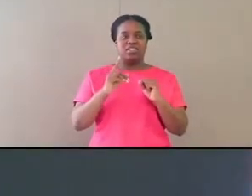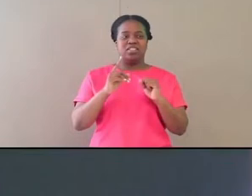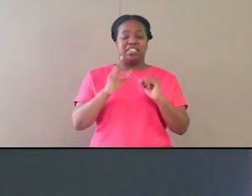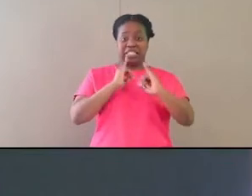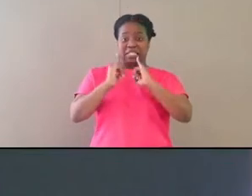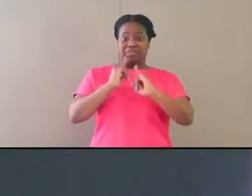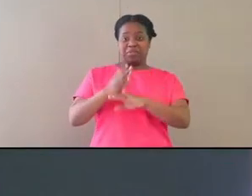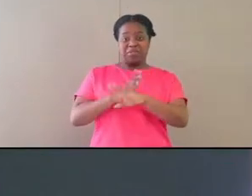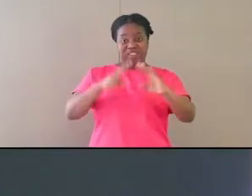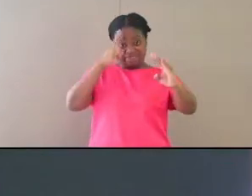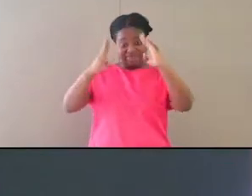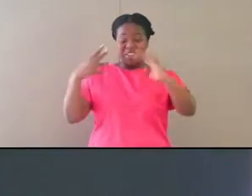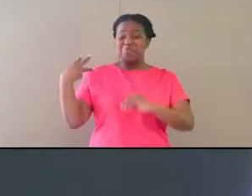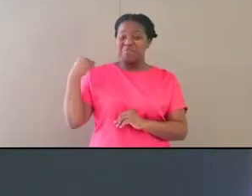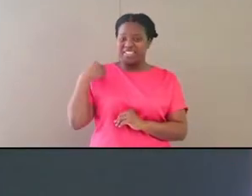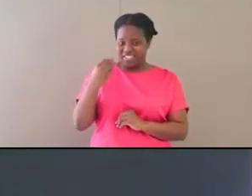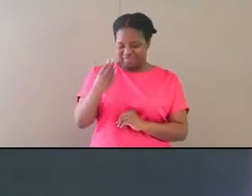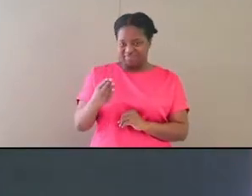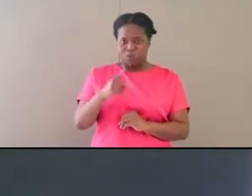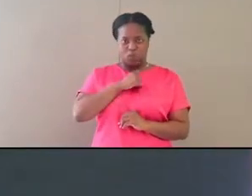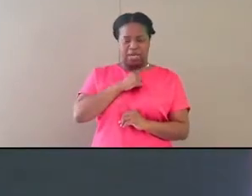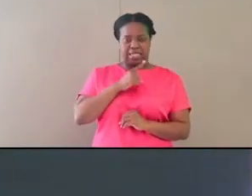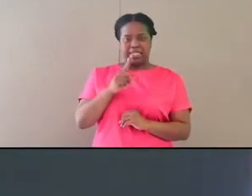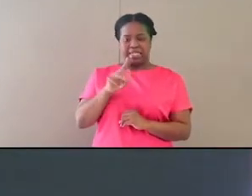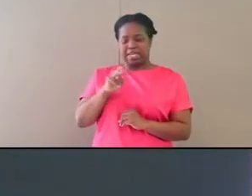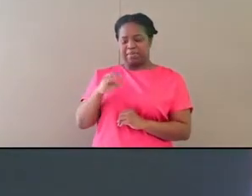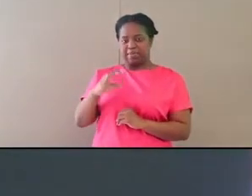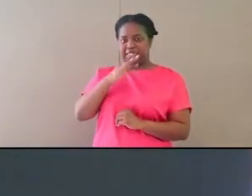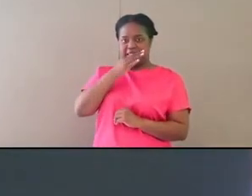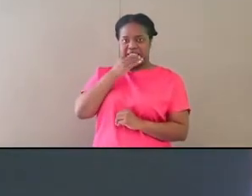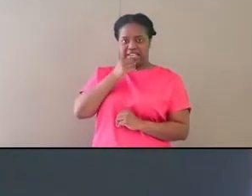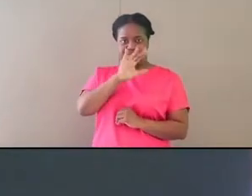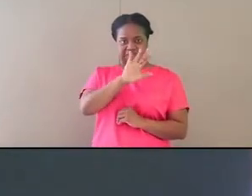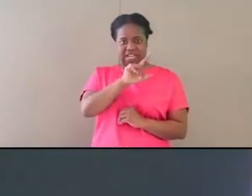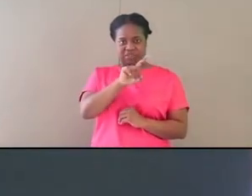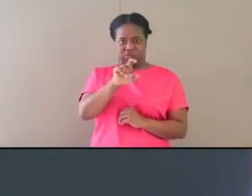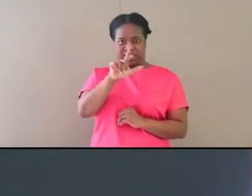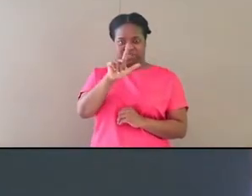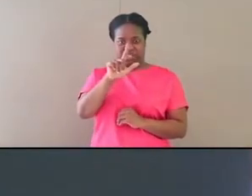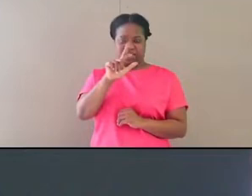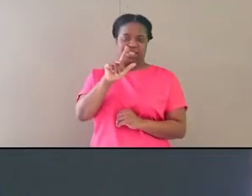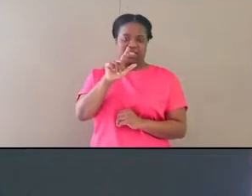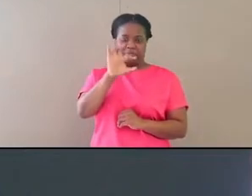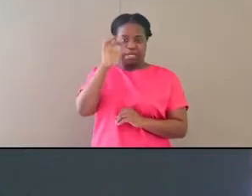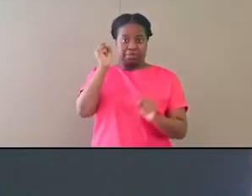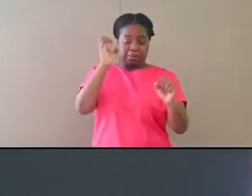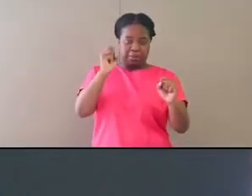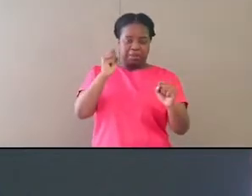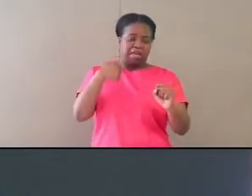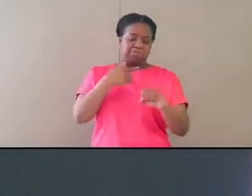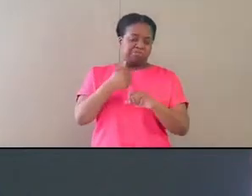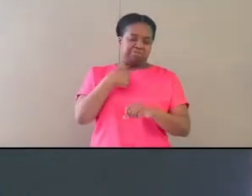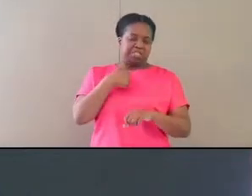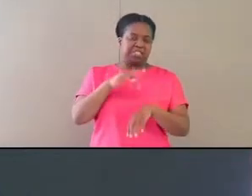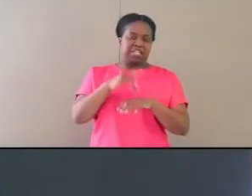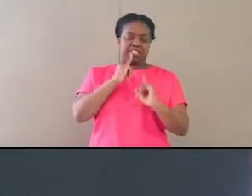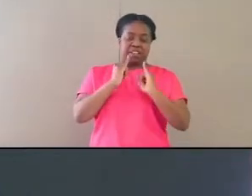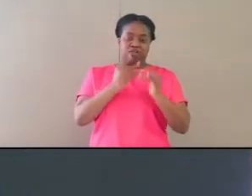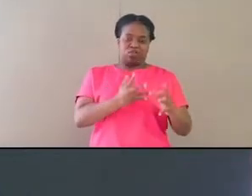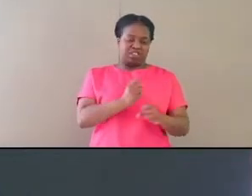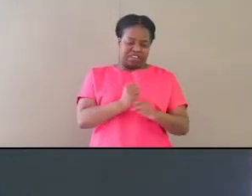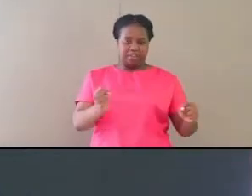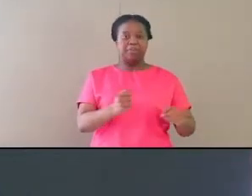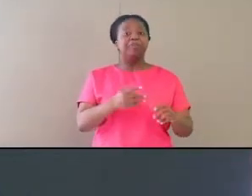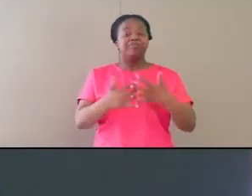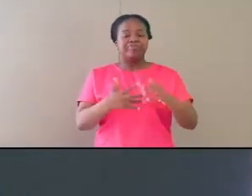hello to the minister again and DSD and partners and a lot of colleagues in the room that I've met in